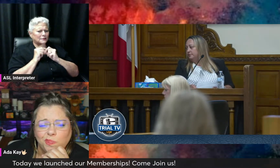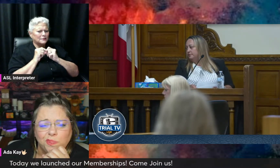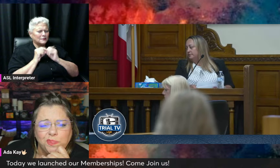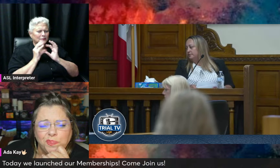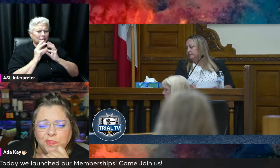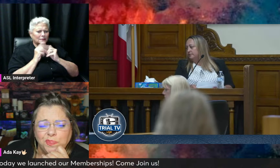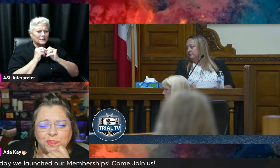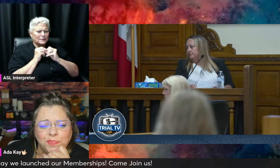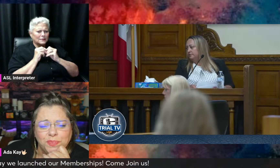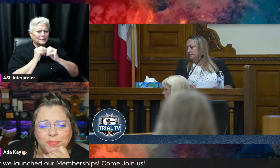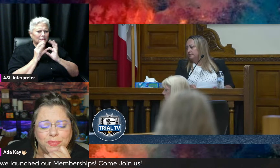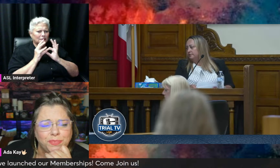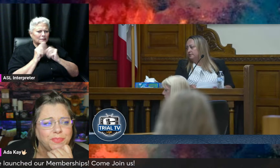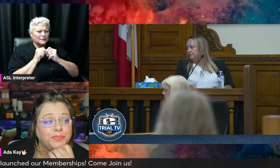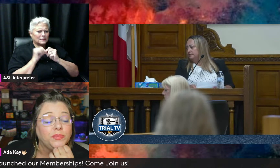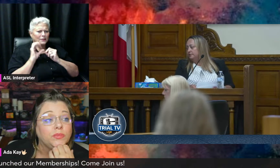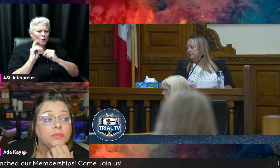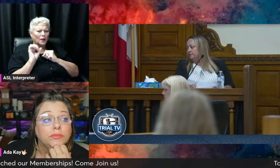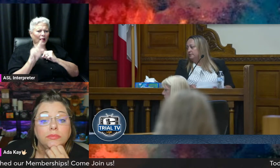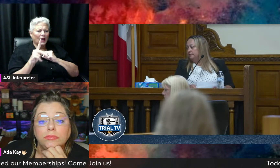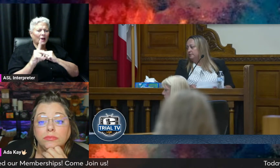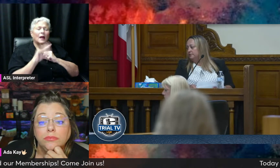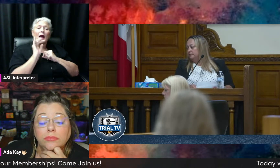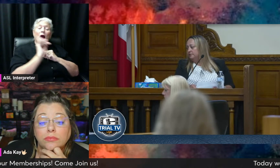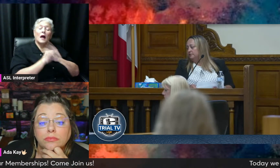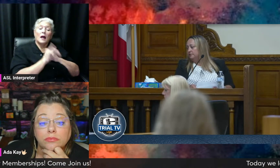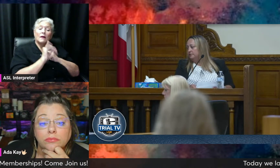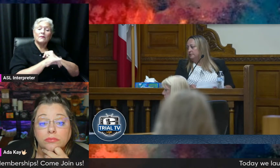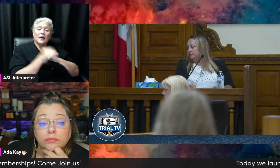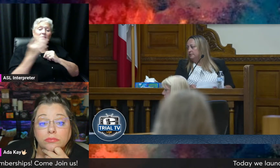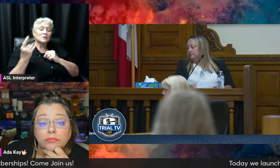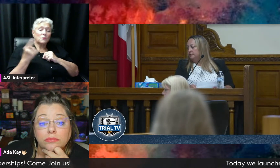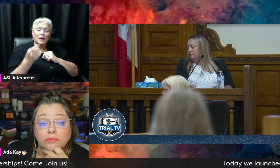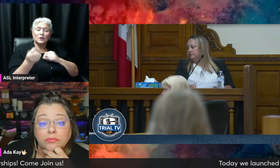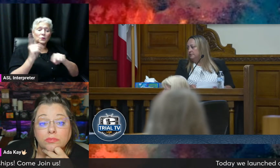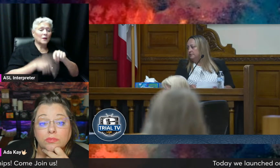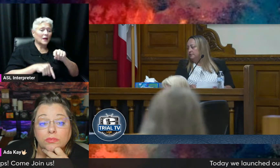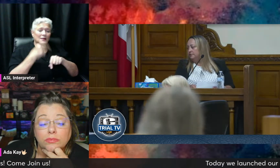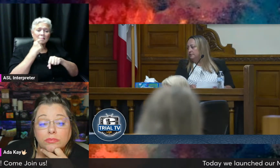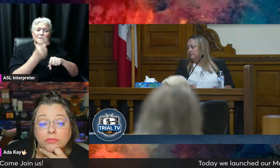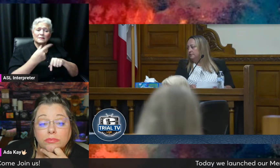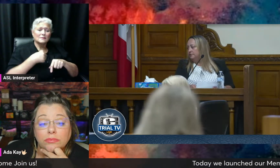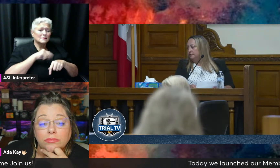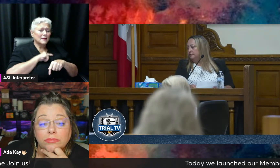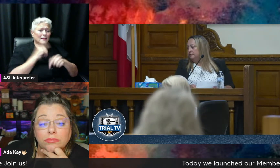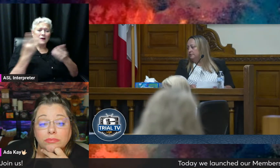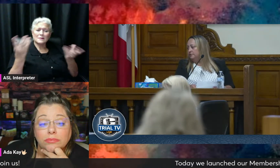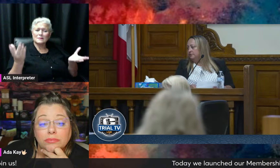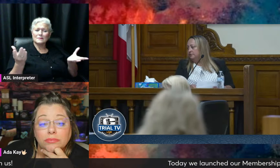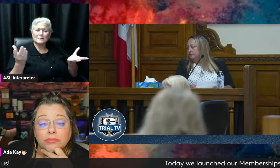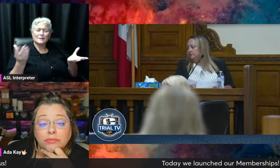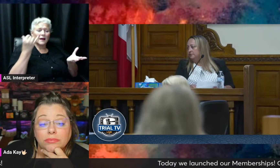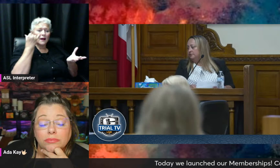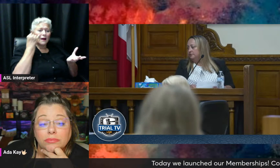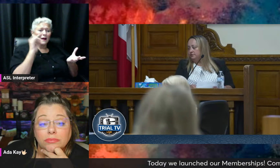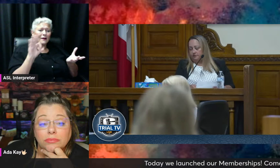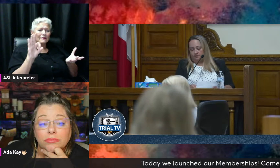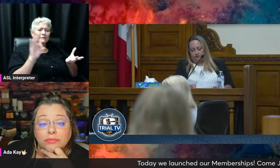All right. And that's essentially why you're not able to tell us whether or not item